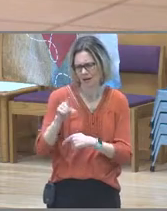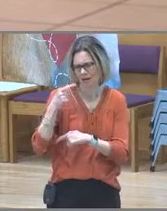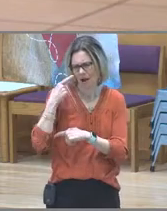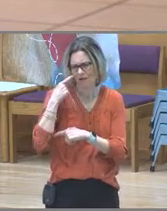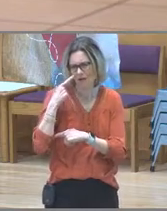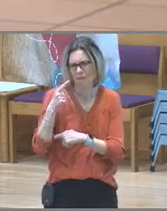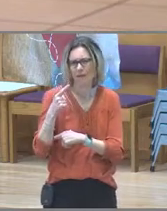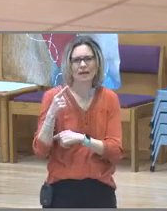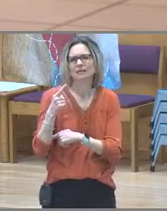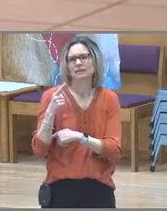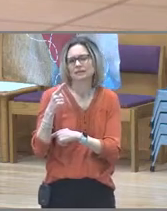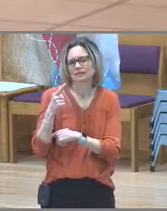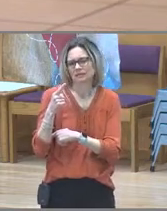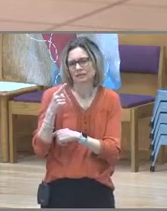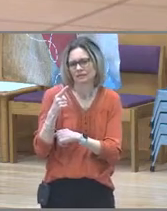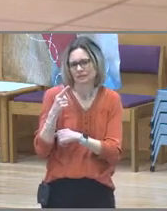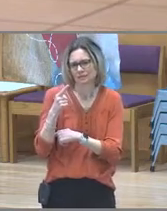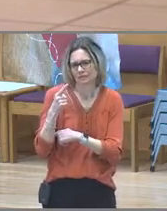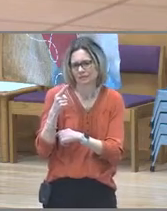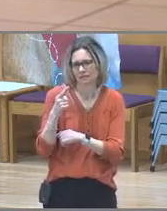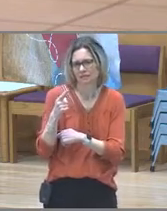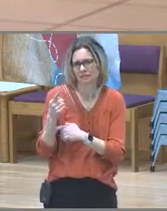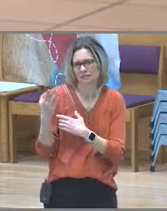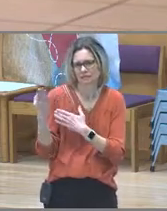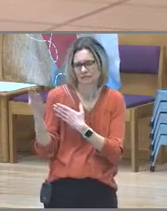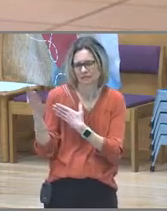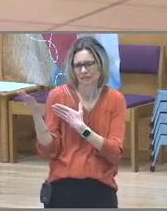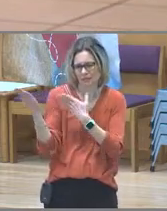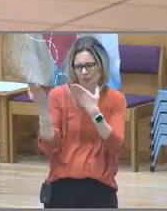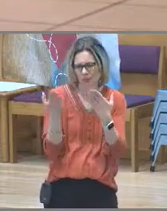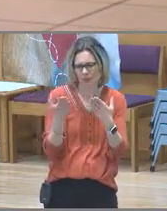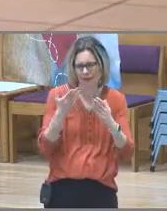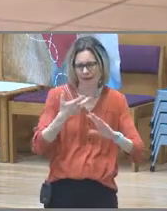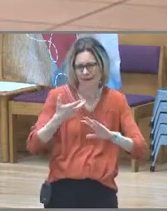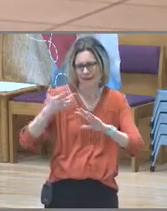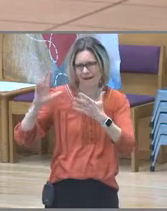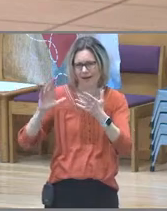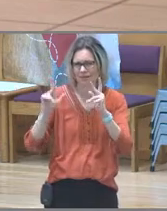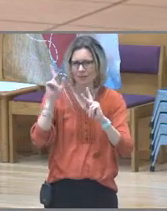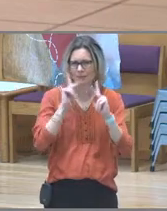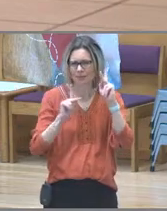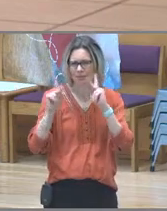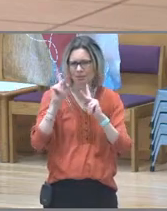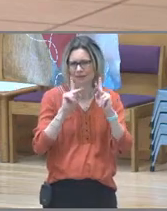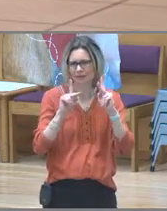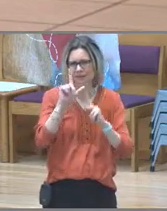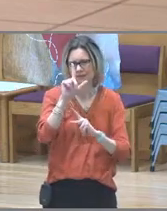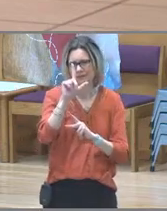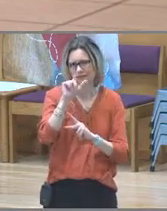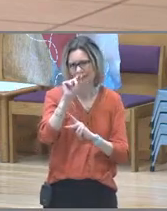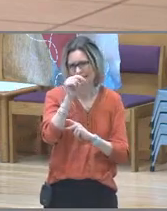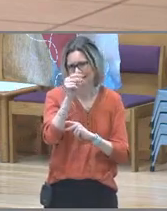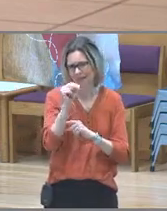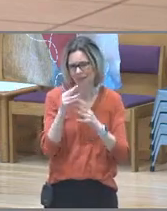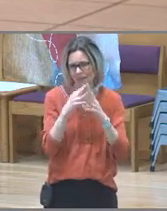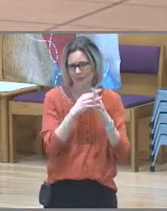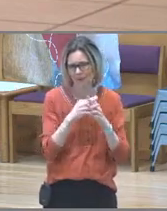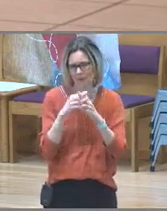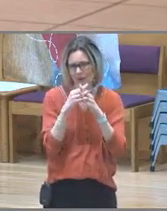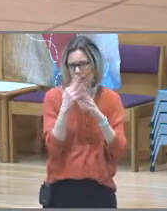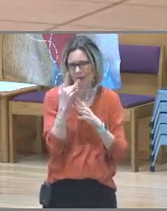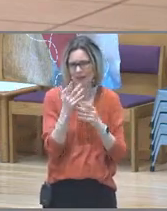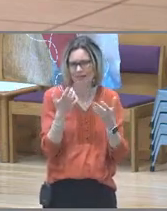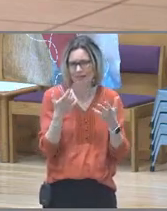imposing sanctions, and bringing chaos in peoples in Latin America because they didn't want